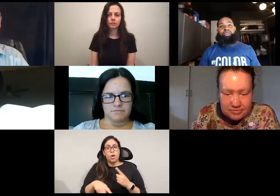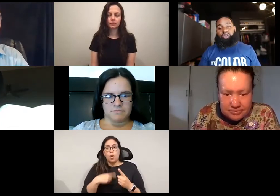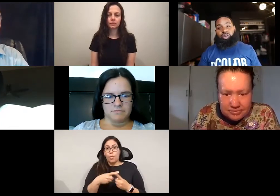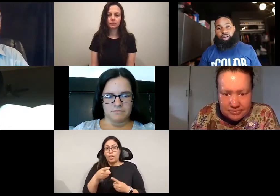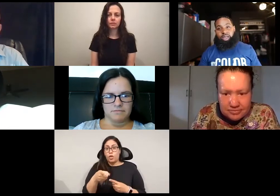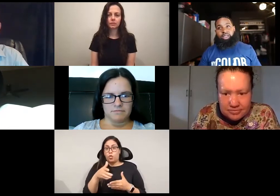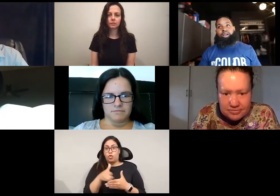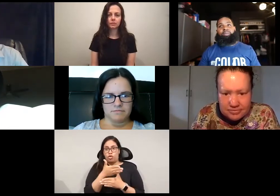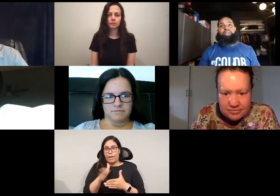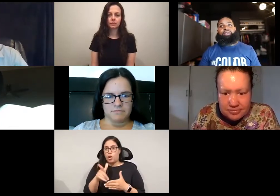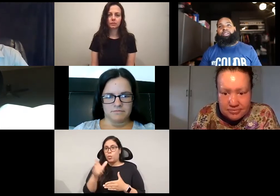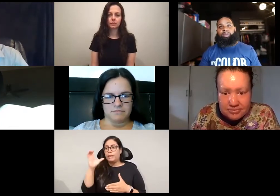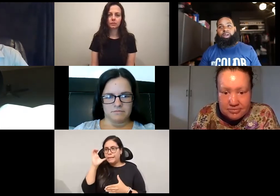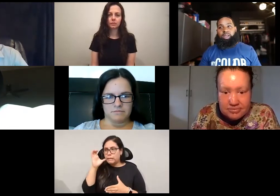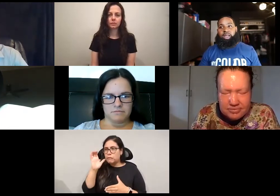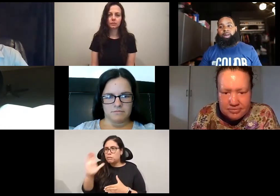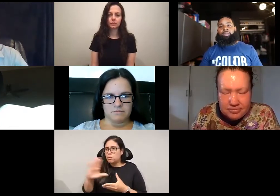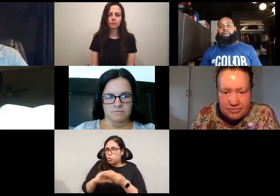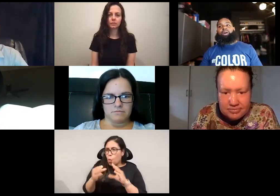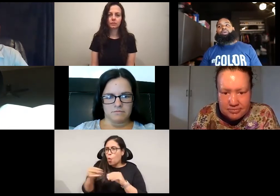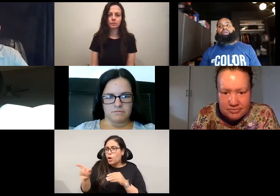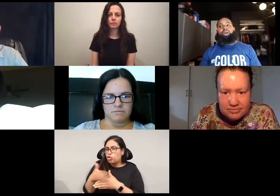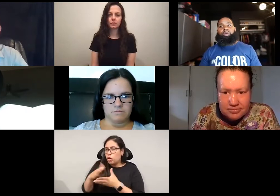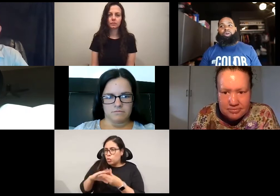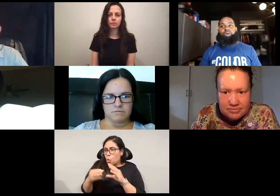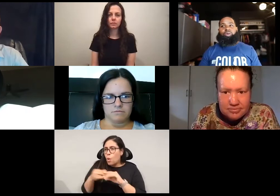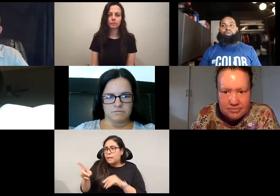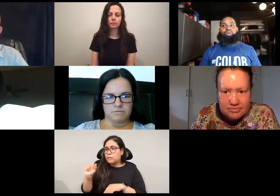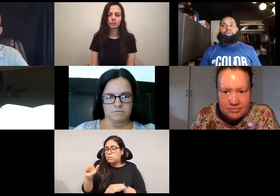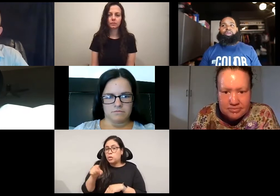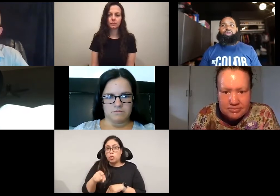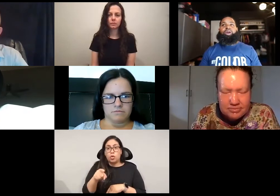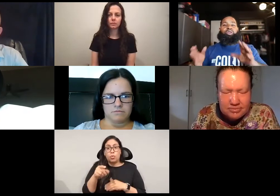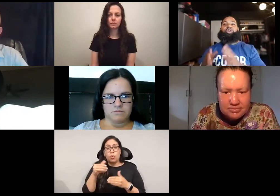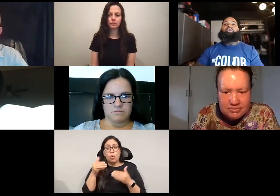their story and talking about their disability, don't go